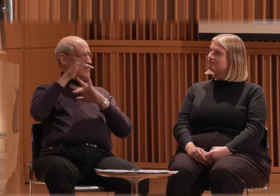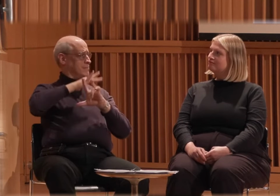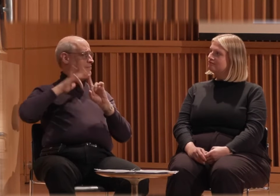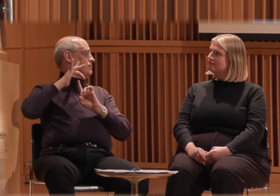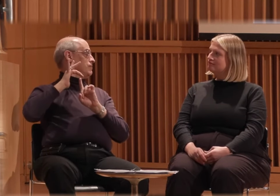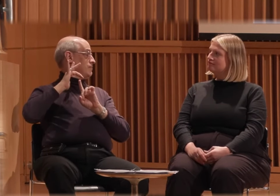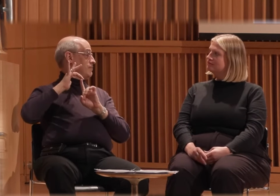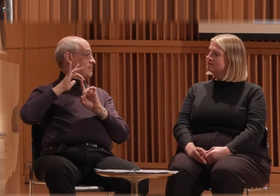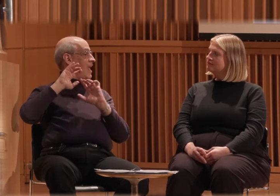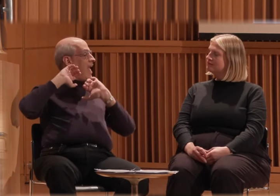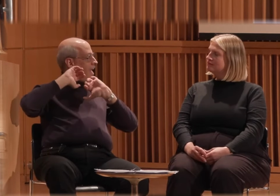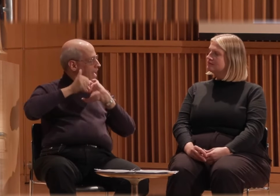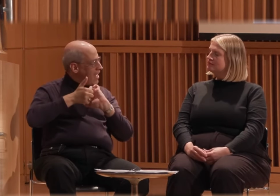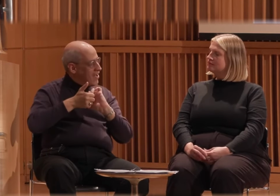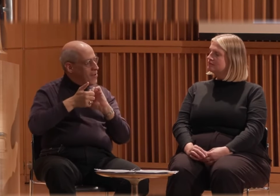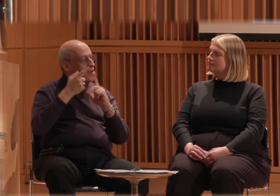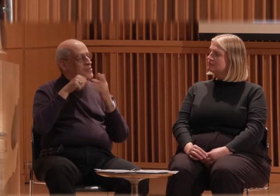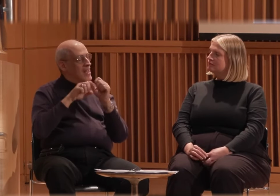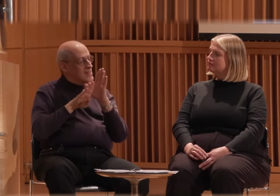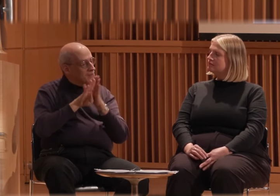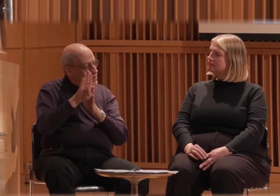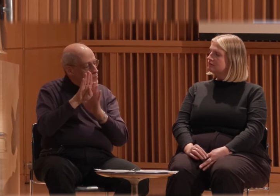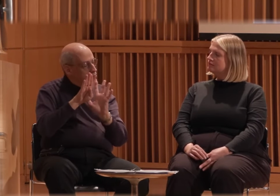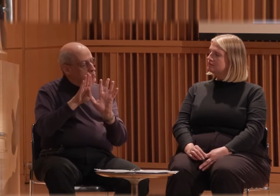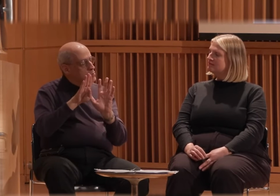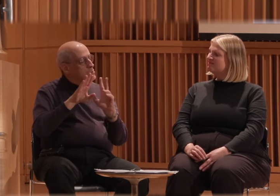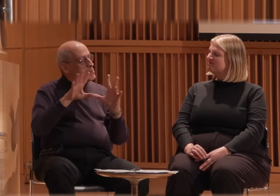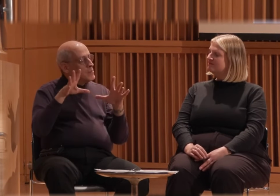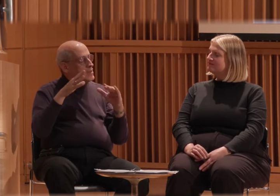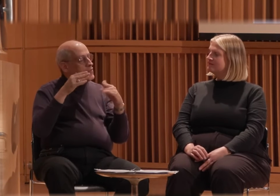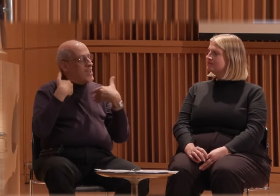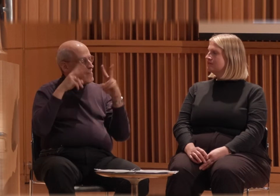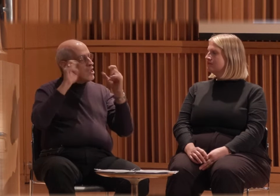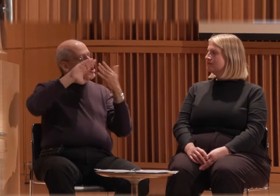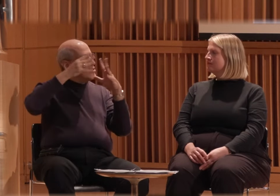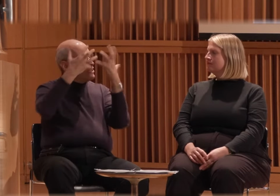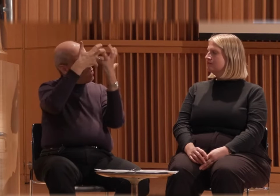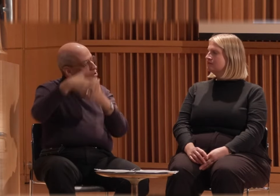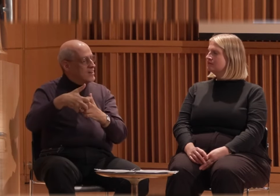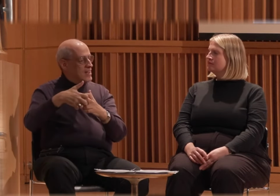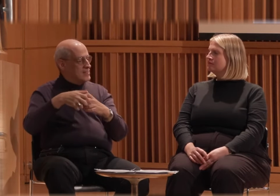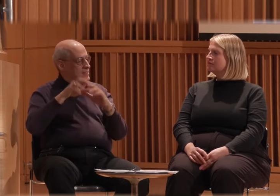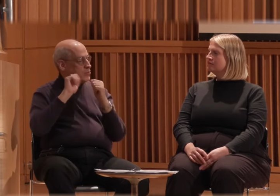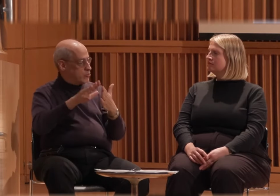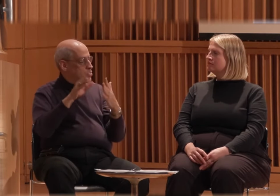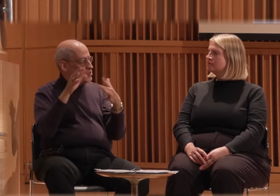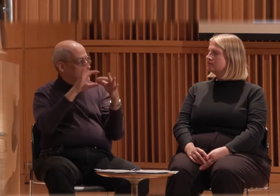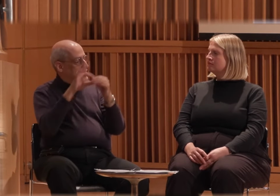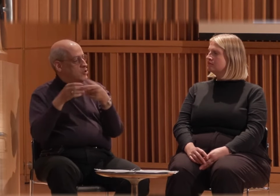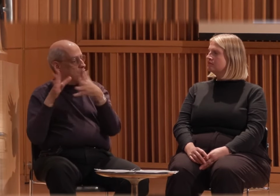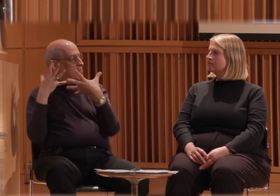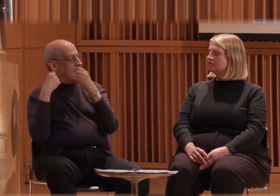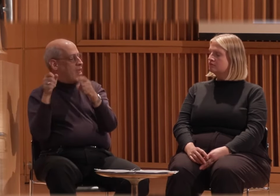way to do that is actually to develop, to actually take a community organizing approach within public health